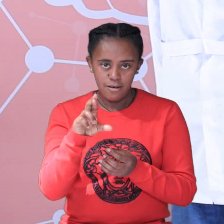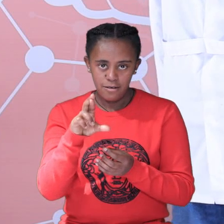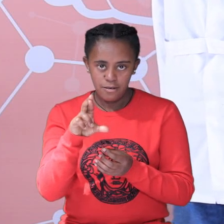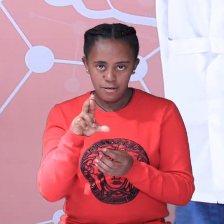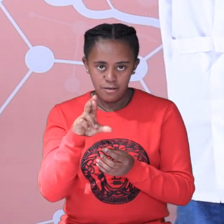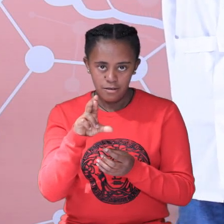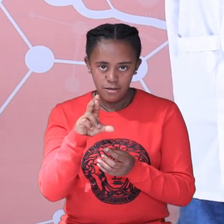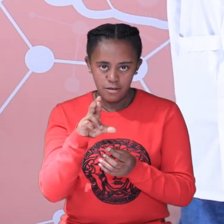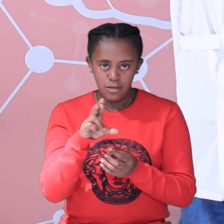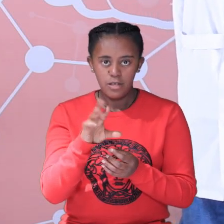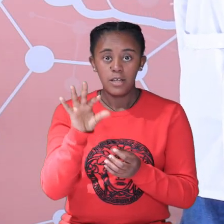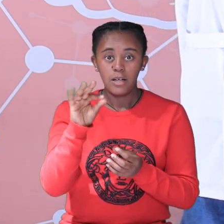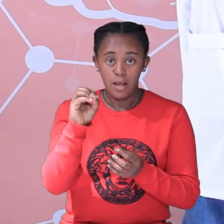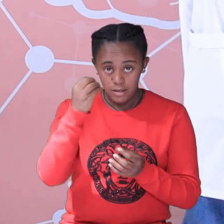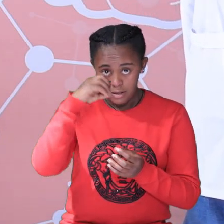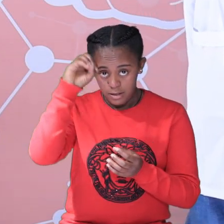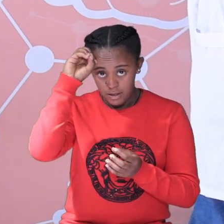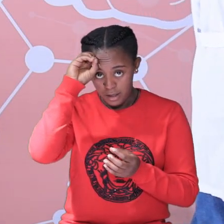this alpha.